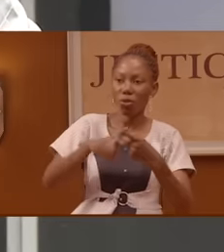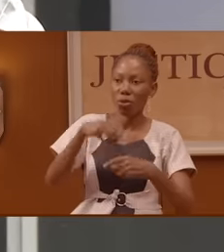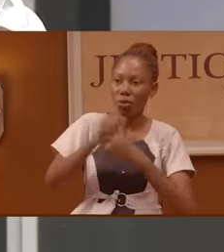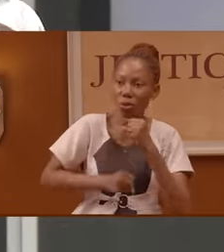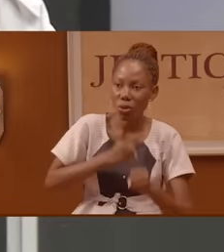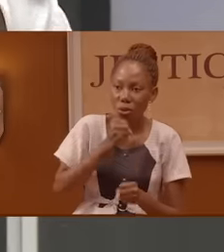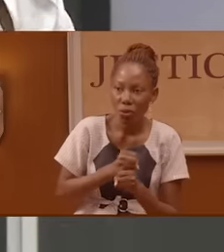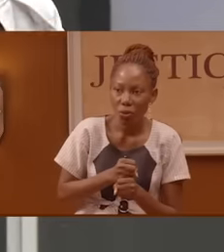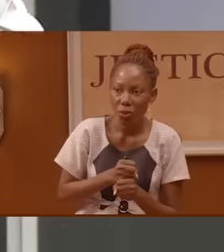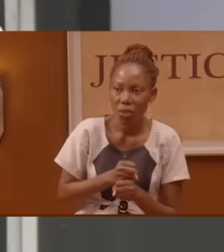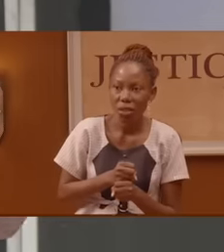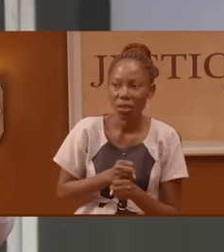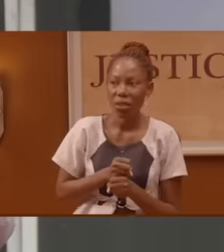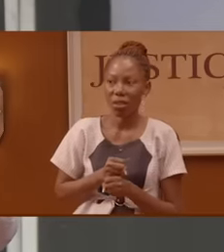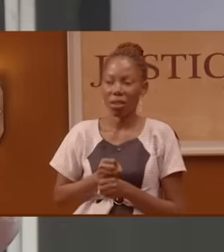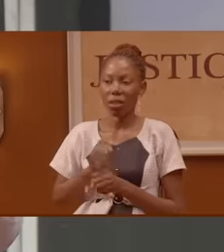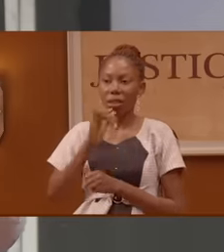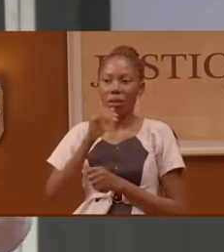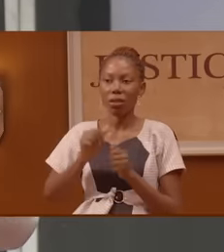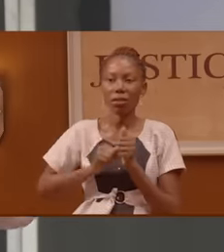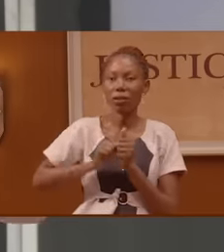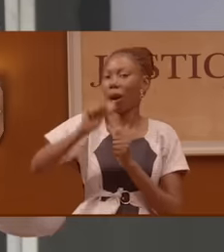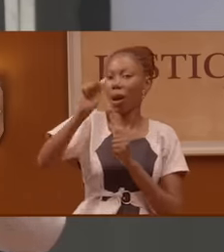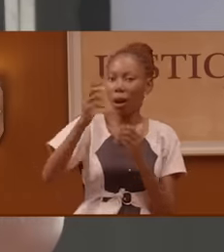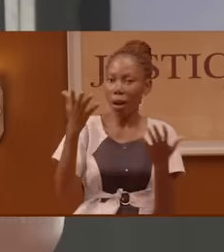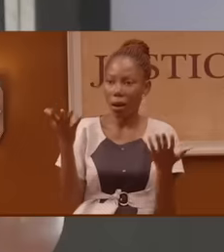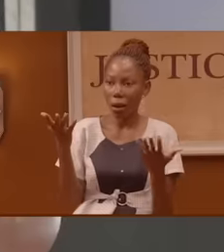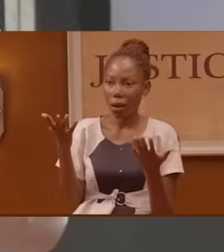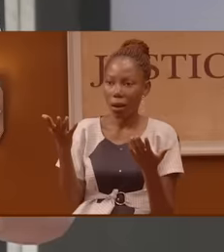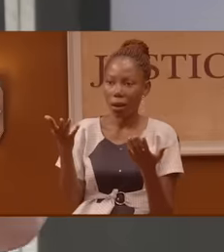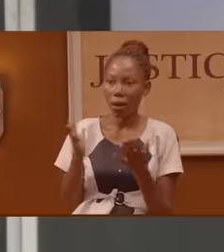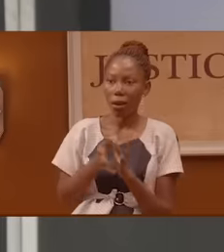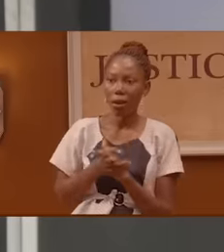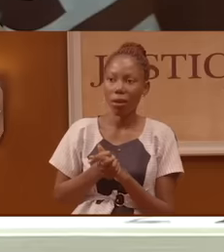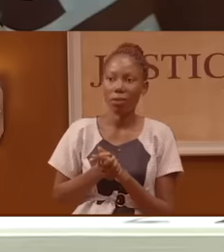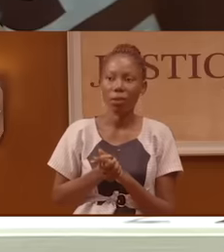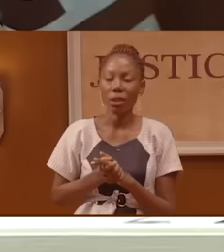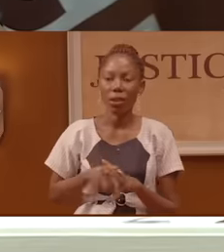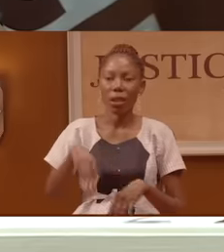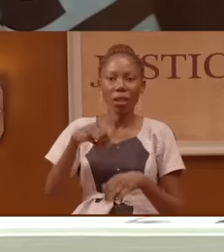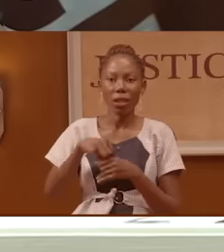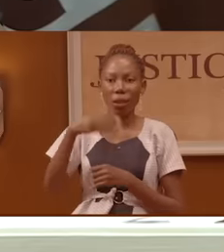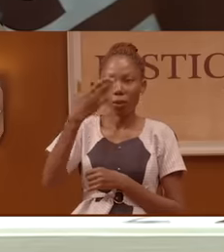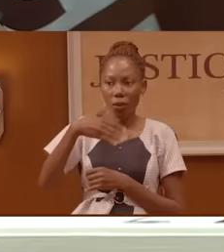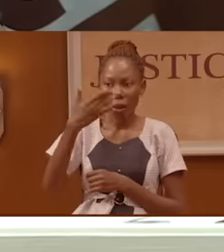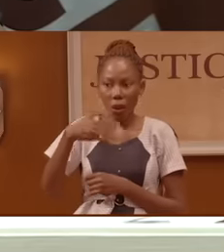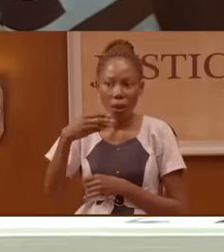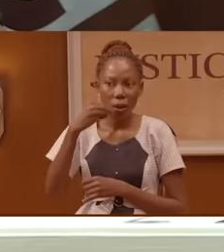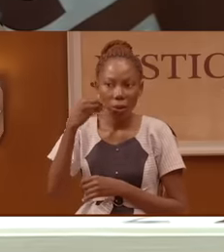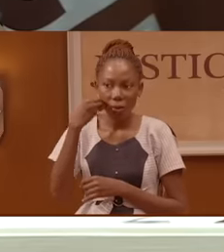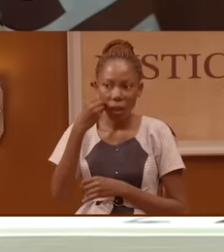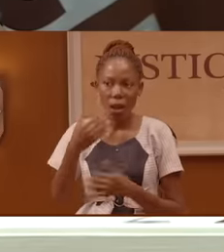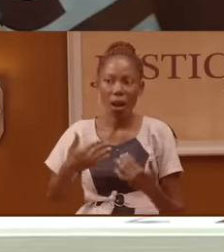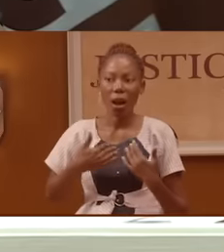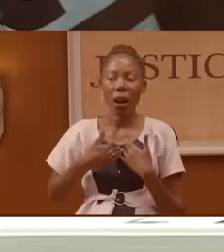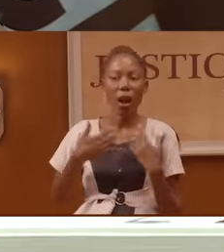Itire, Odueron side. This Odueron side, there's in the front of house where he wants to take me to, there's a